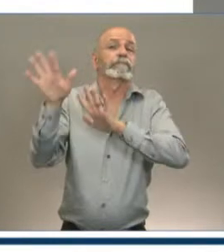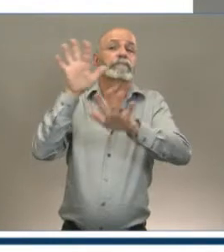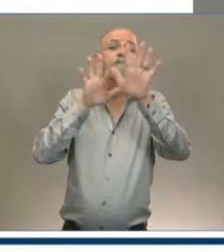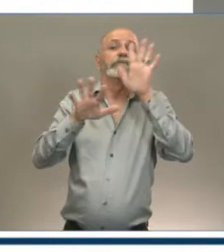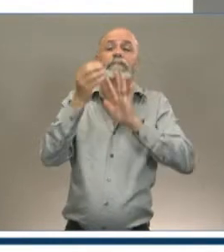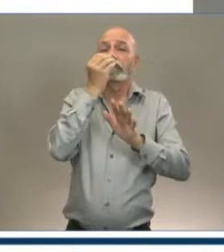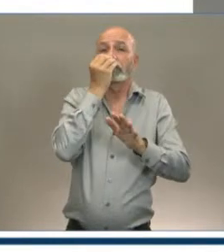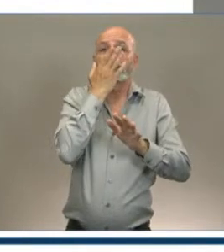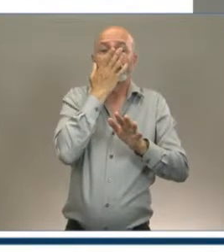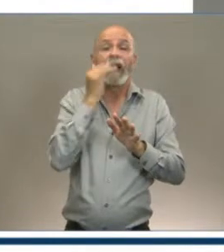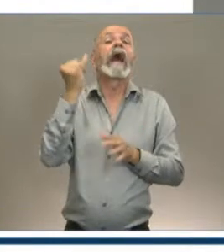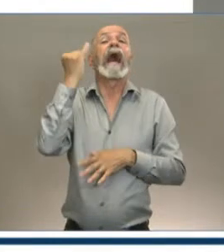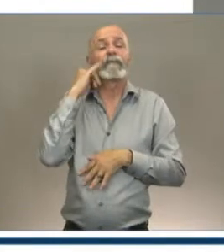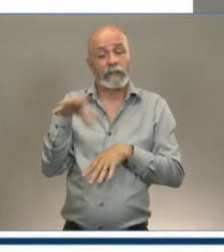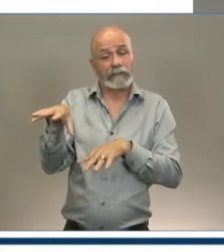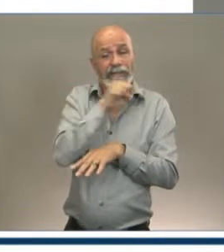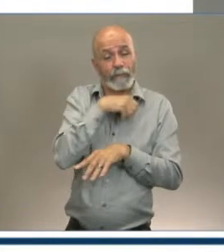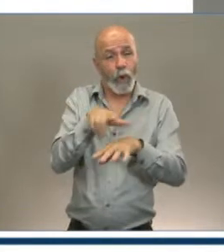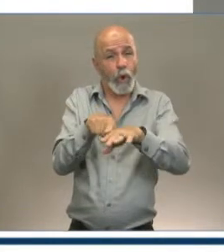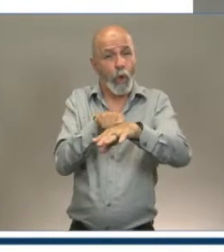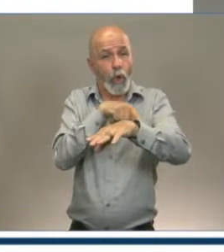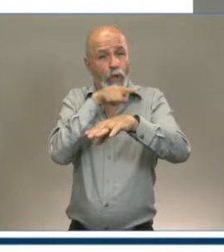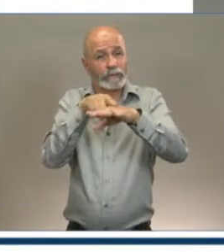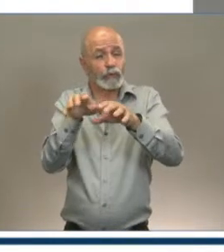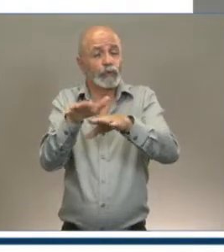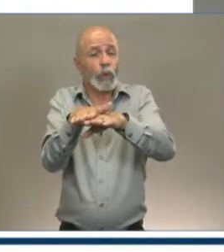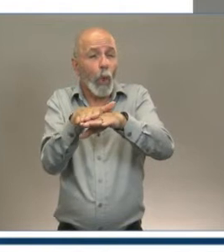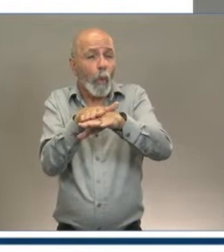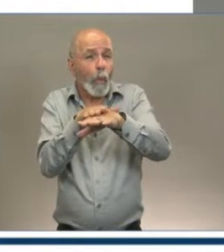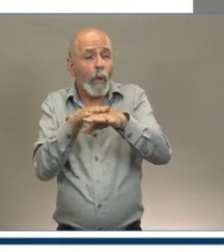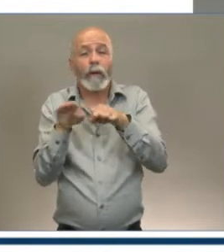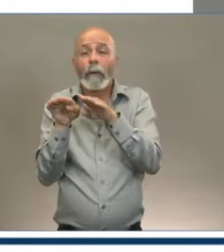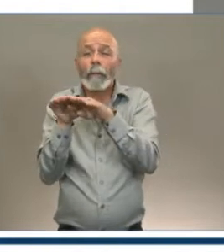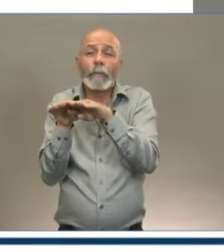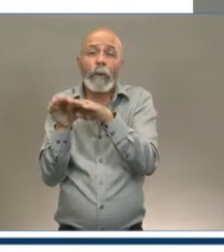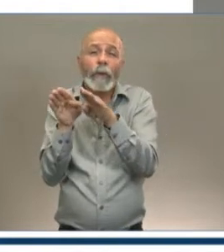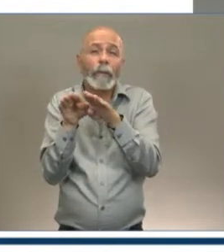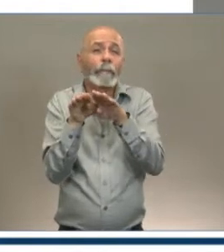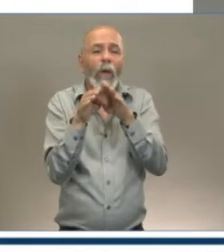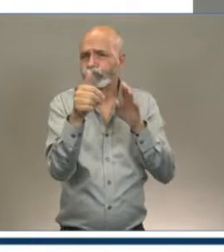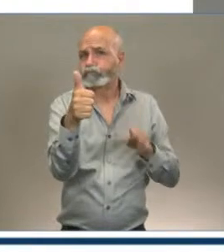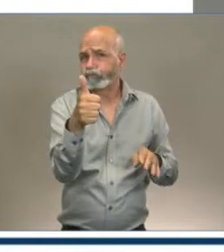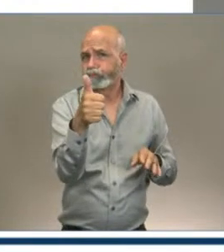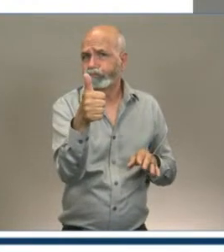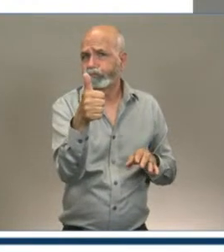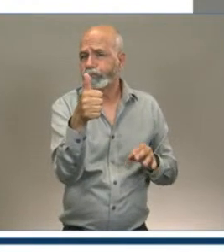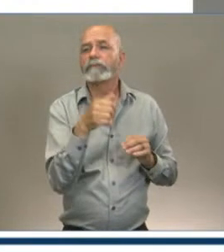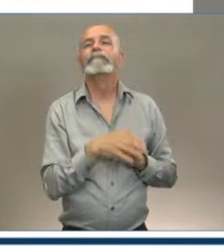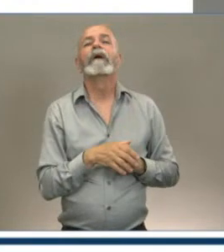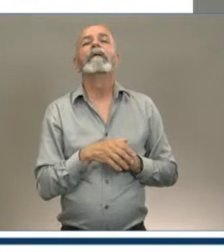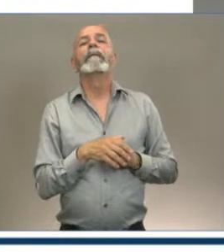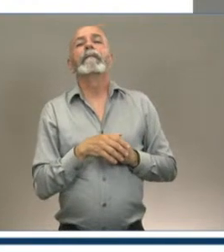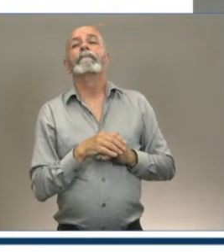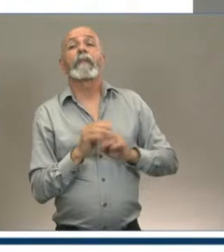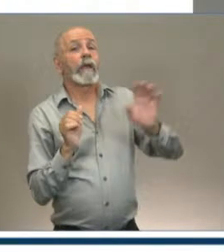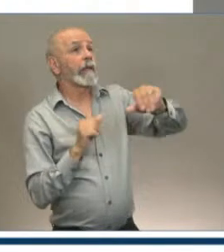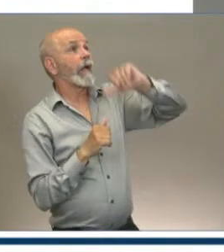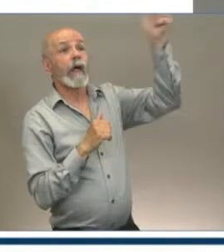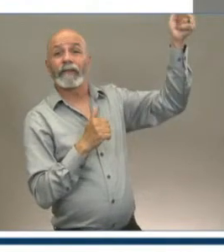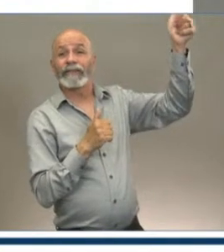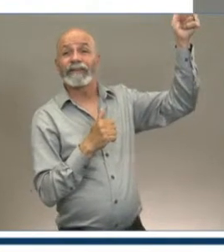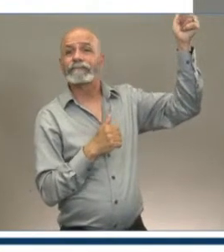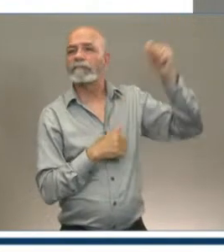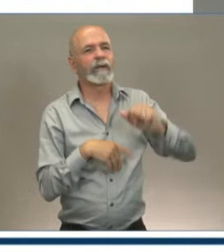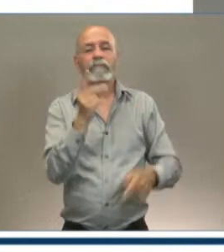approach actually paid off. Some other provinces went much faster in their reopening, and then they had a resurgence. So we're going to learn from our previous